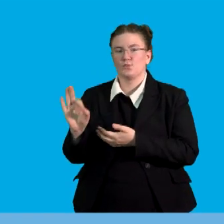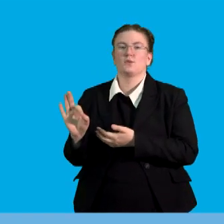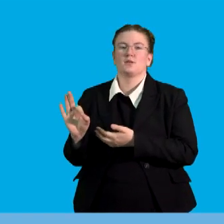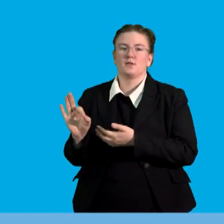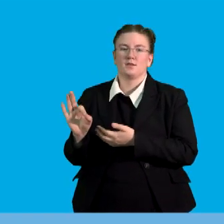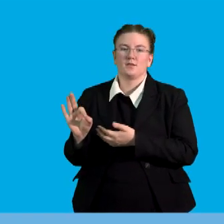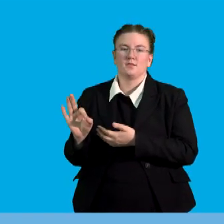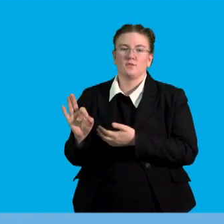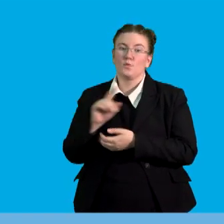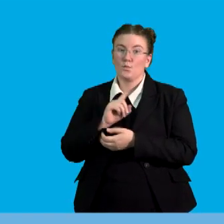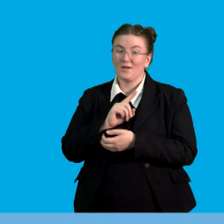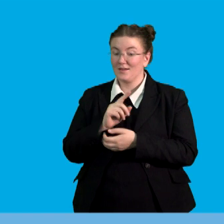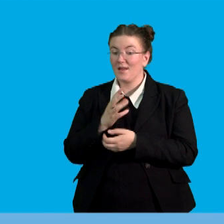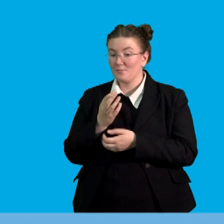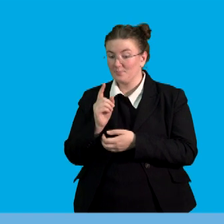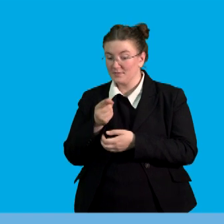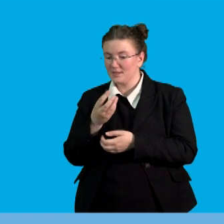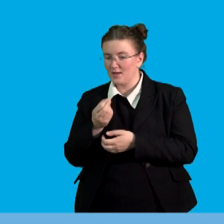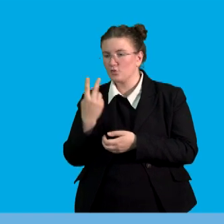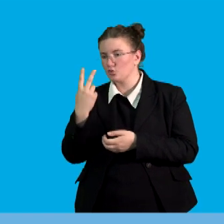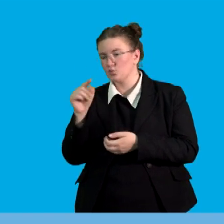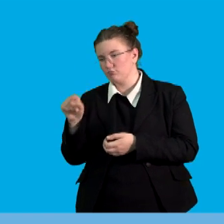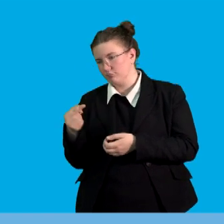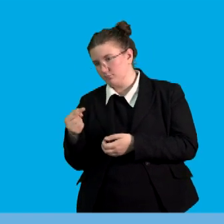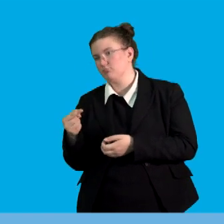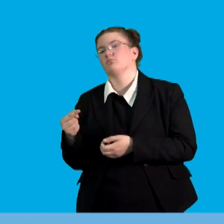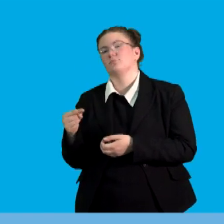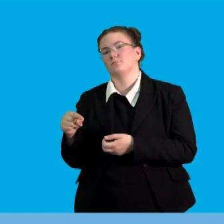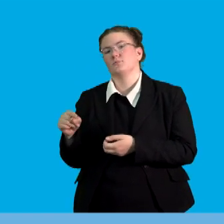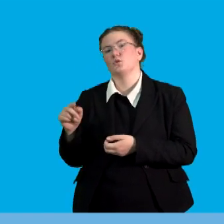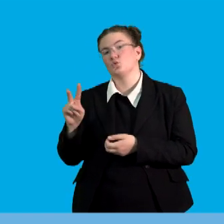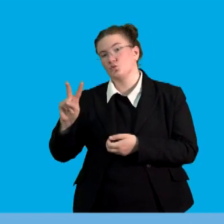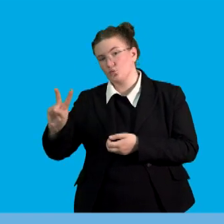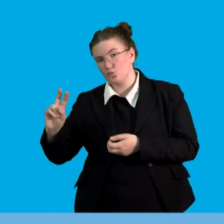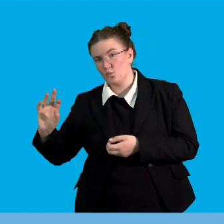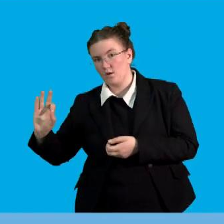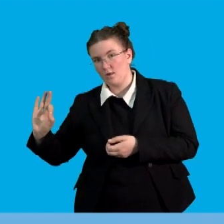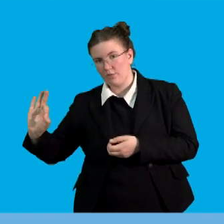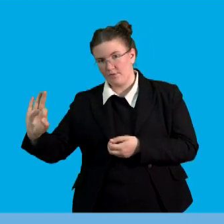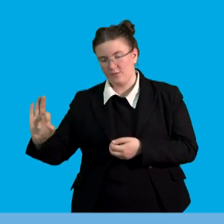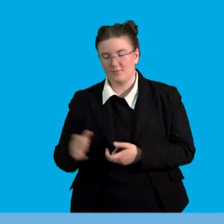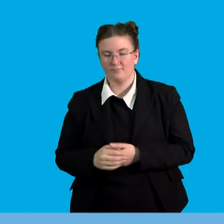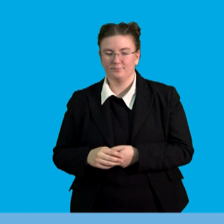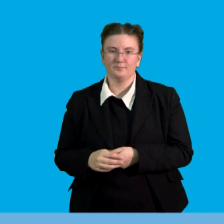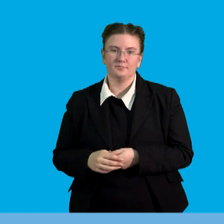19,23. If we're rounding it off to 2 decimal places, we get an answer of